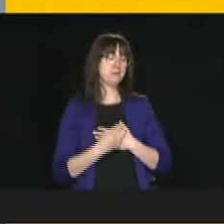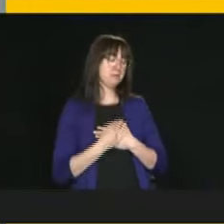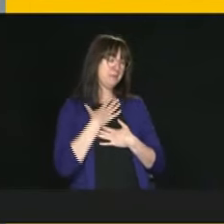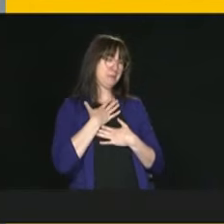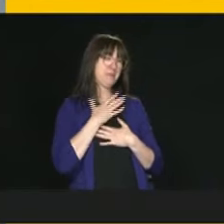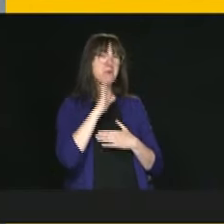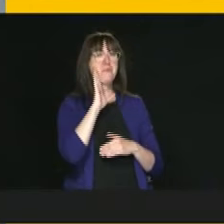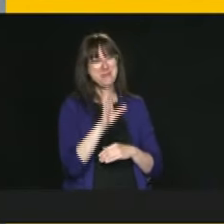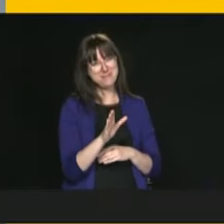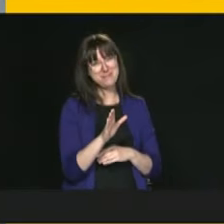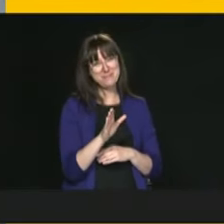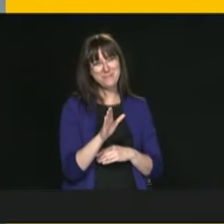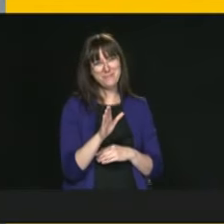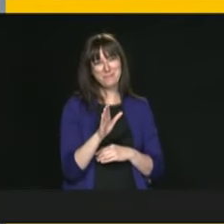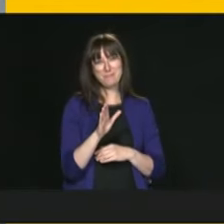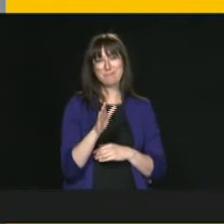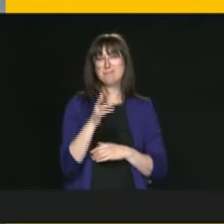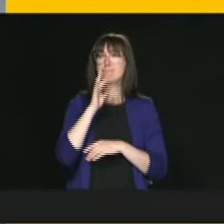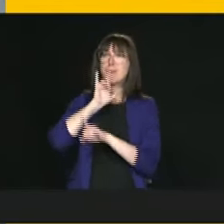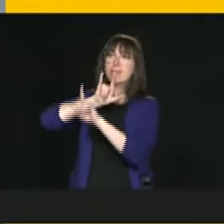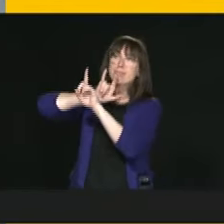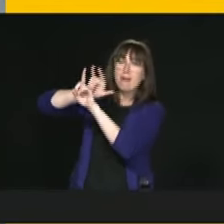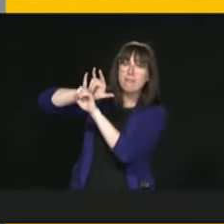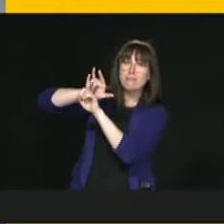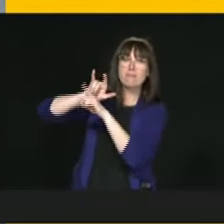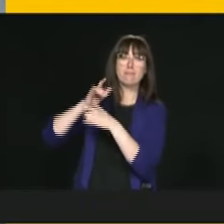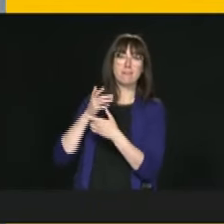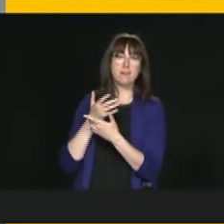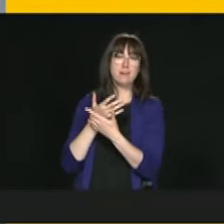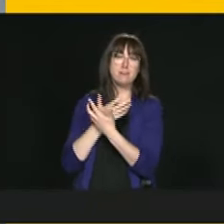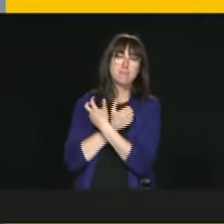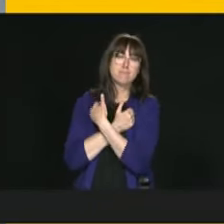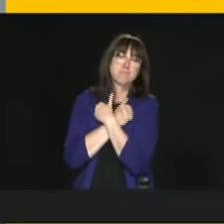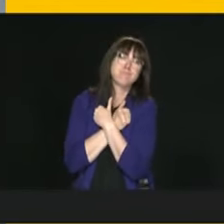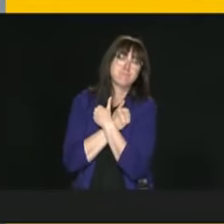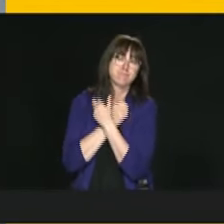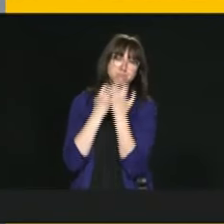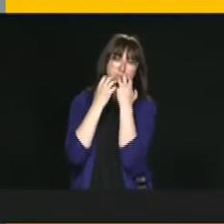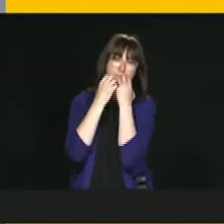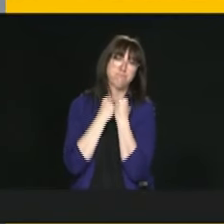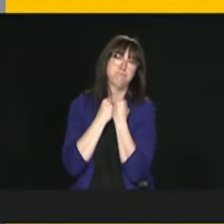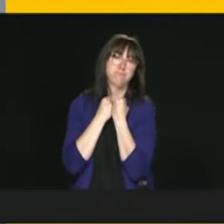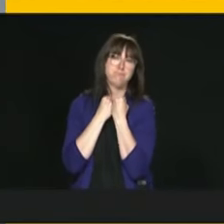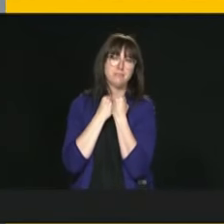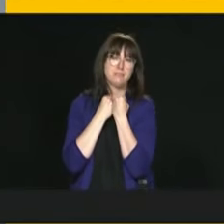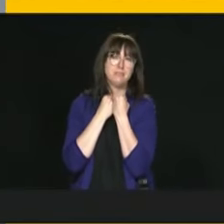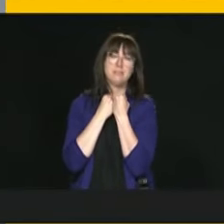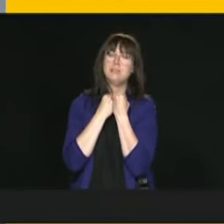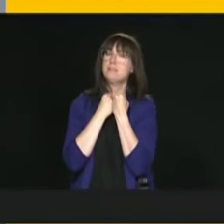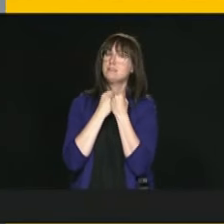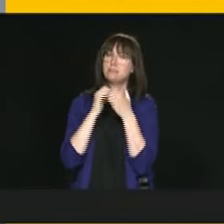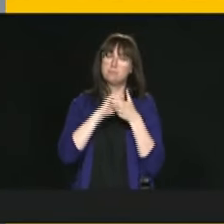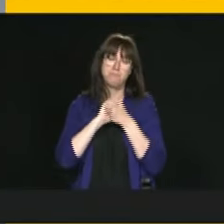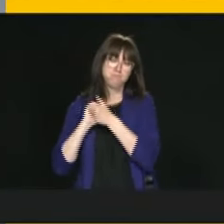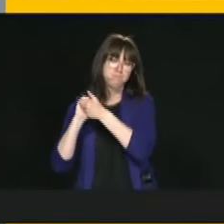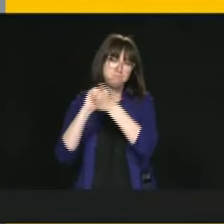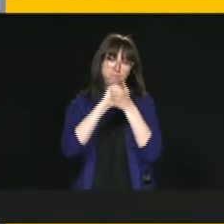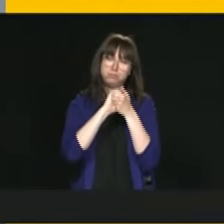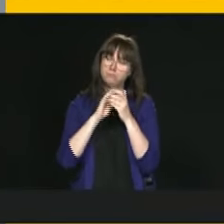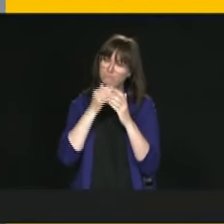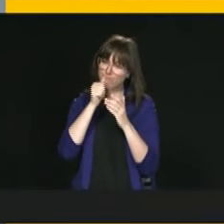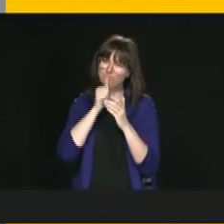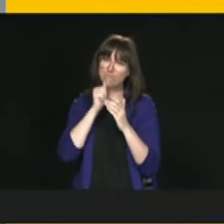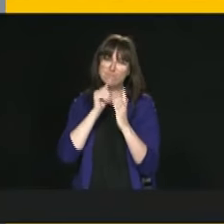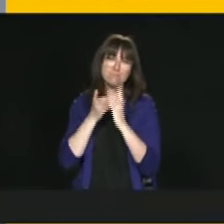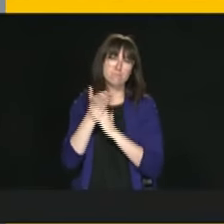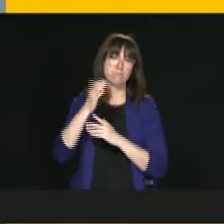her day by telling her how much you love her, that you'll be there for her, and that we will all be there for each other